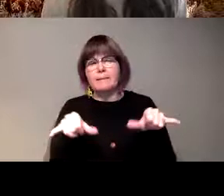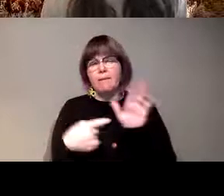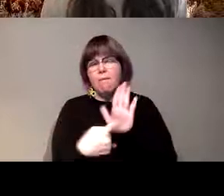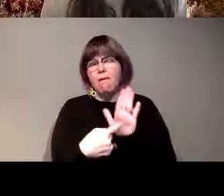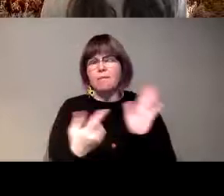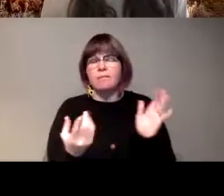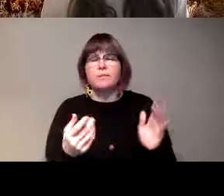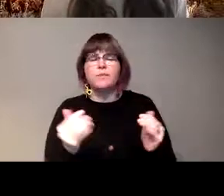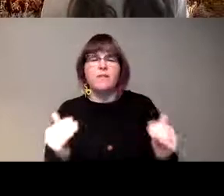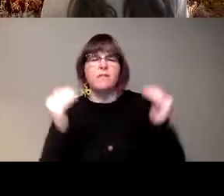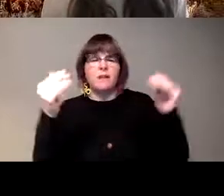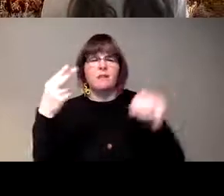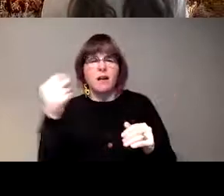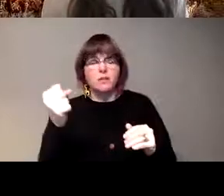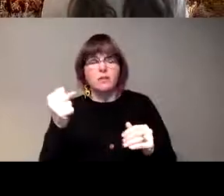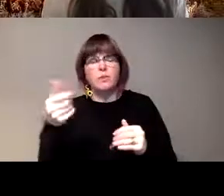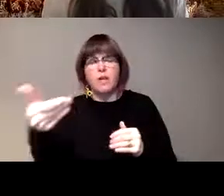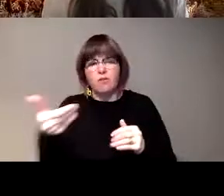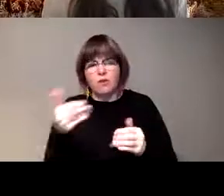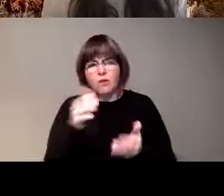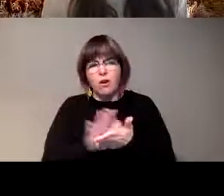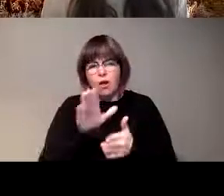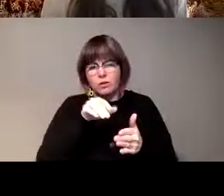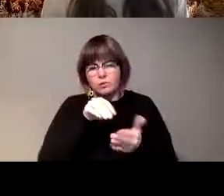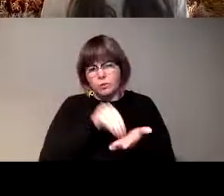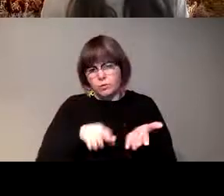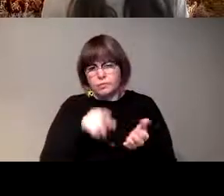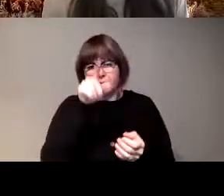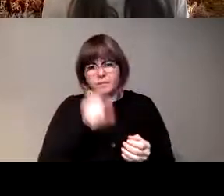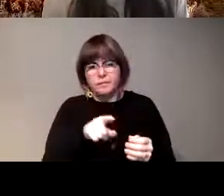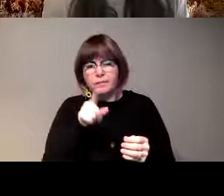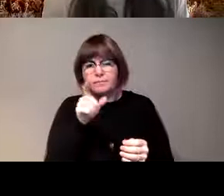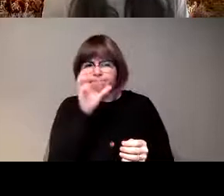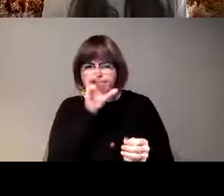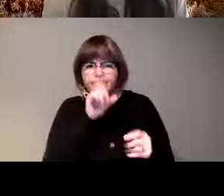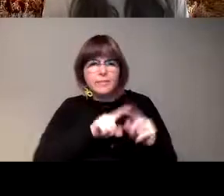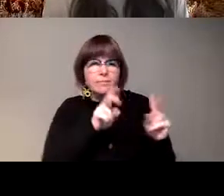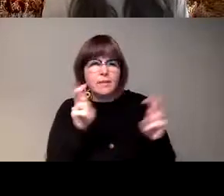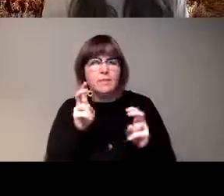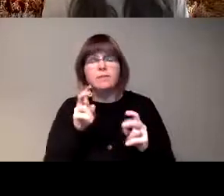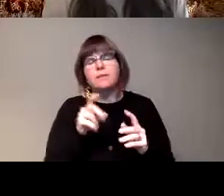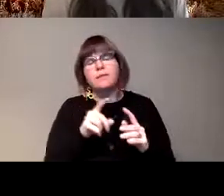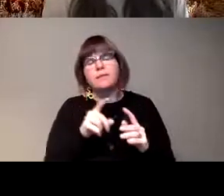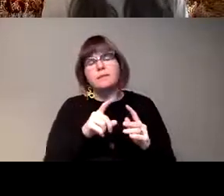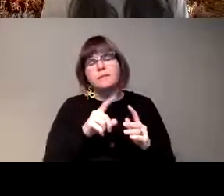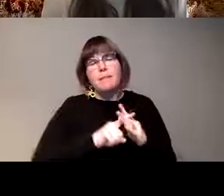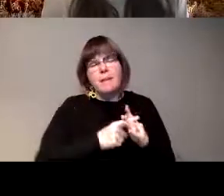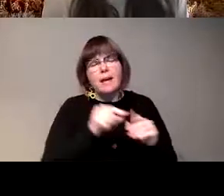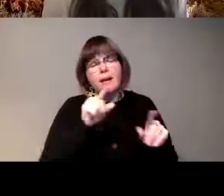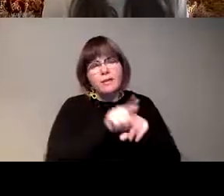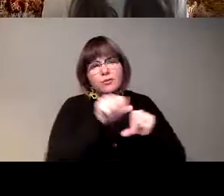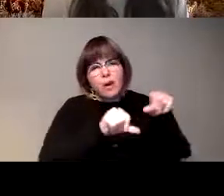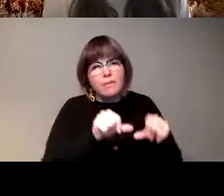more advanced high school and introductory college students. And these explore topics relevant to introductory astronomy, like the